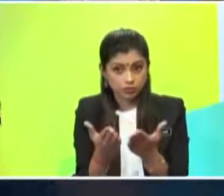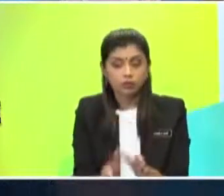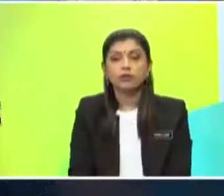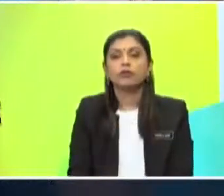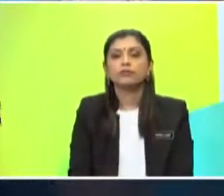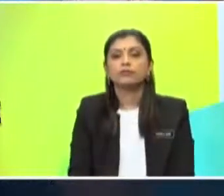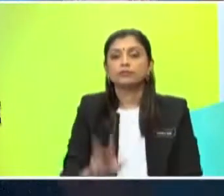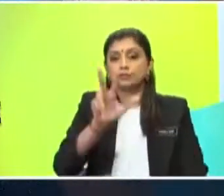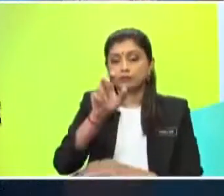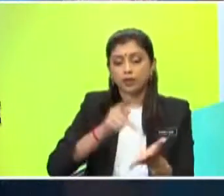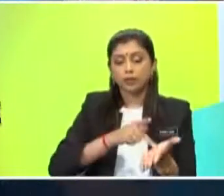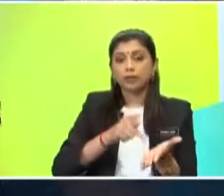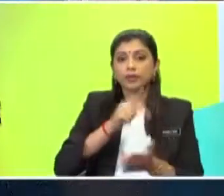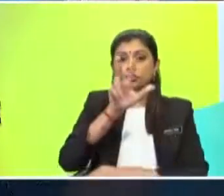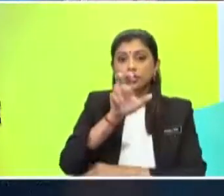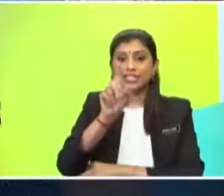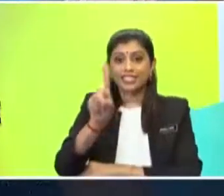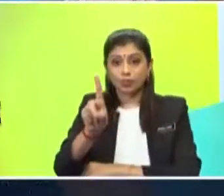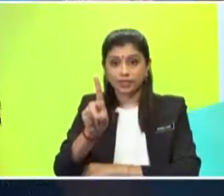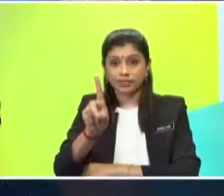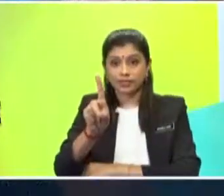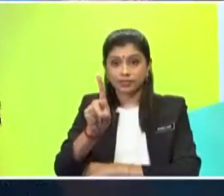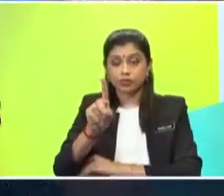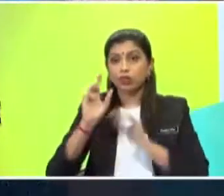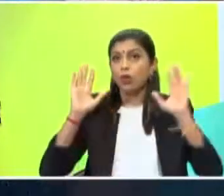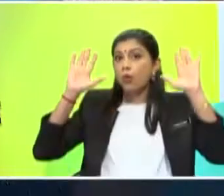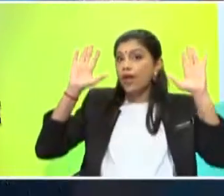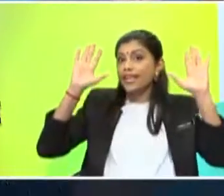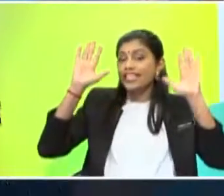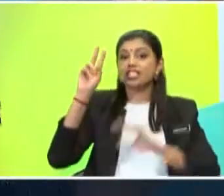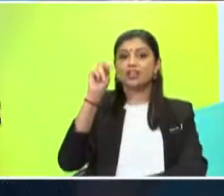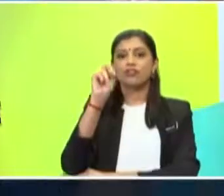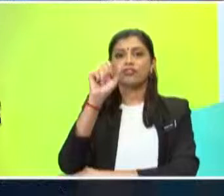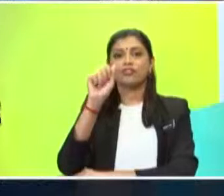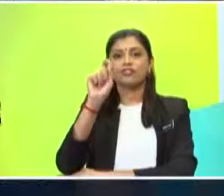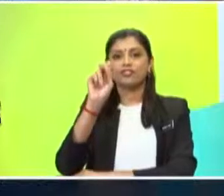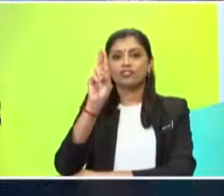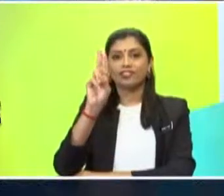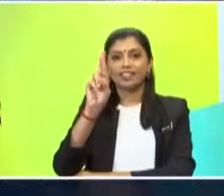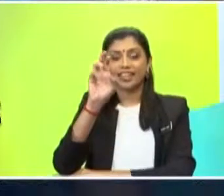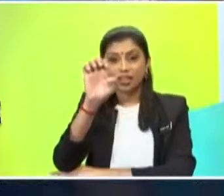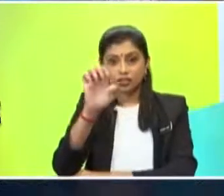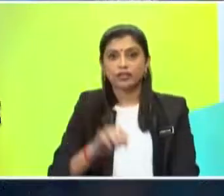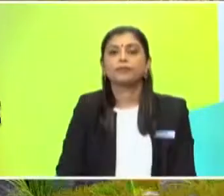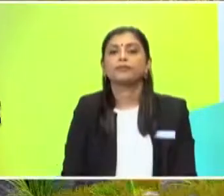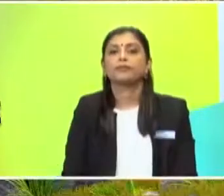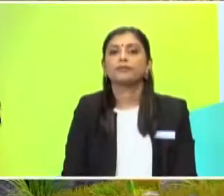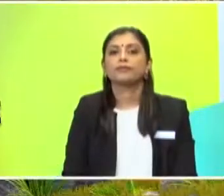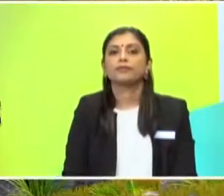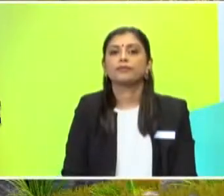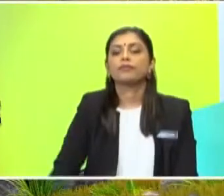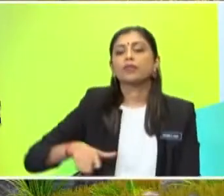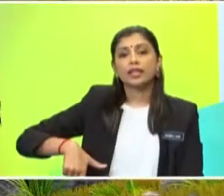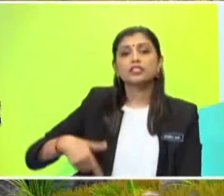31 of your textbook. Yeah. So we're going to do Wonders of Nature, Unit 3. And later on, Sean, we are going to have our practice done by